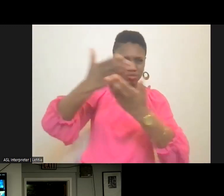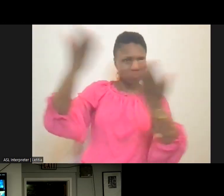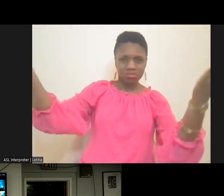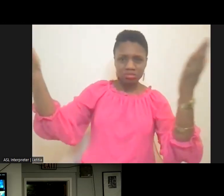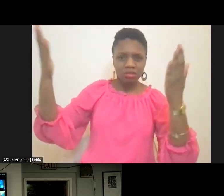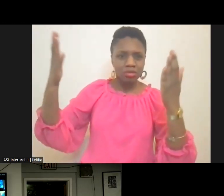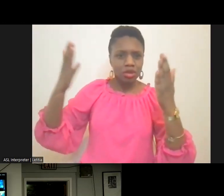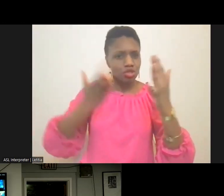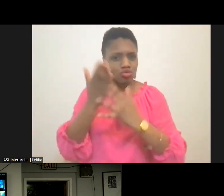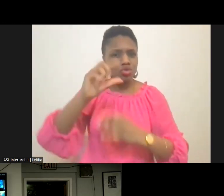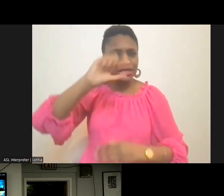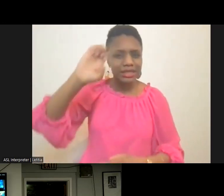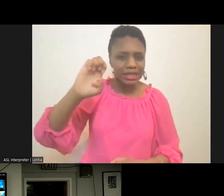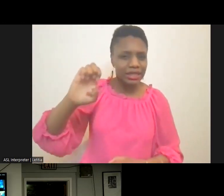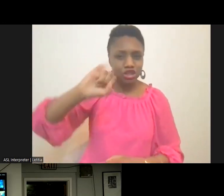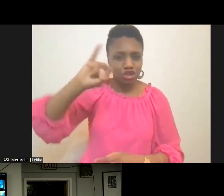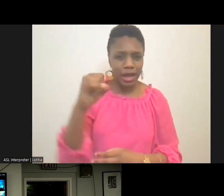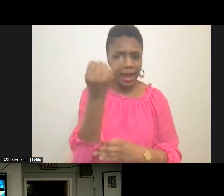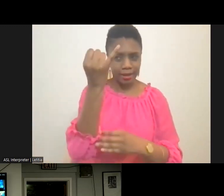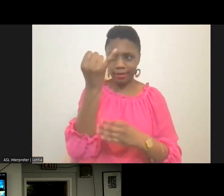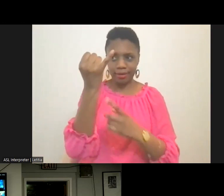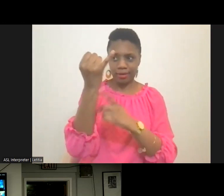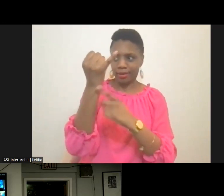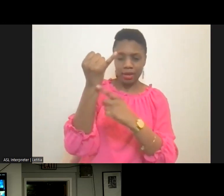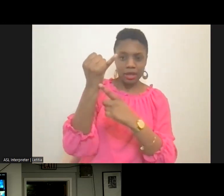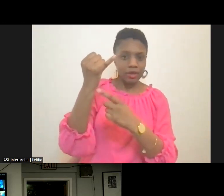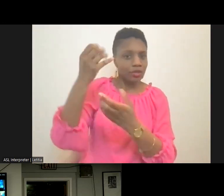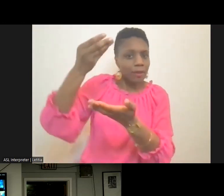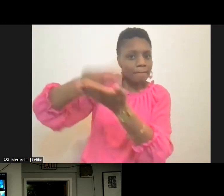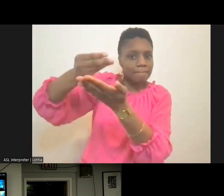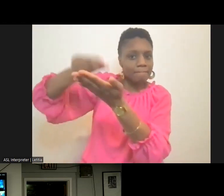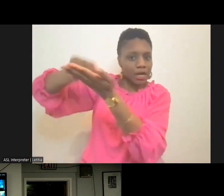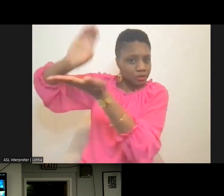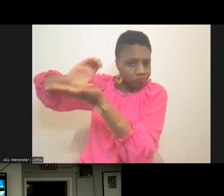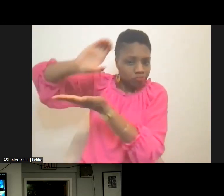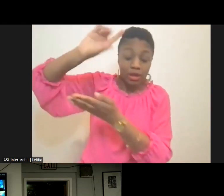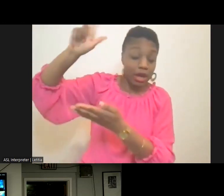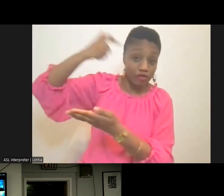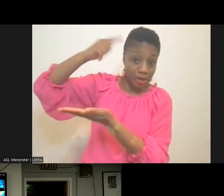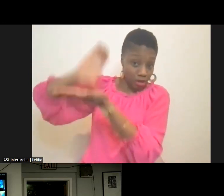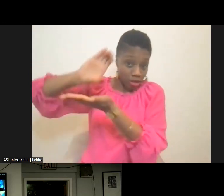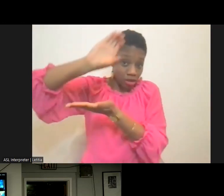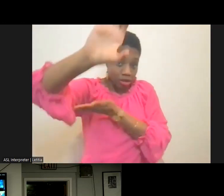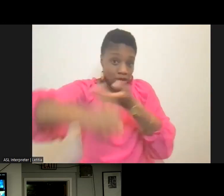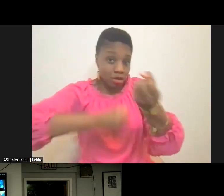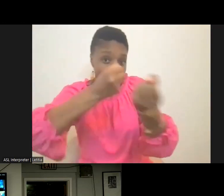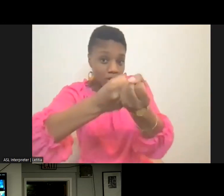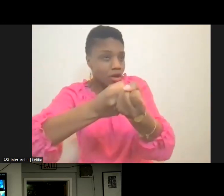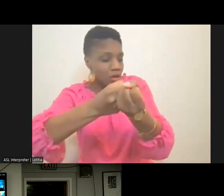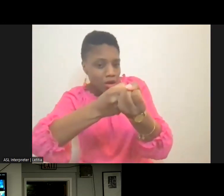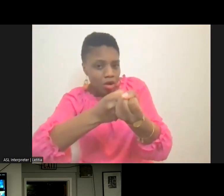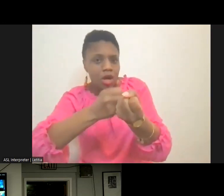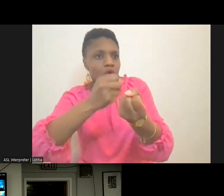EJ carve-outs, through the money that the Commonwealth is going to be getting through, the federal government